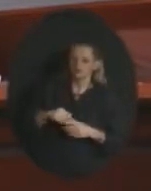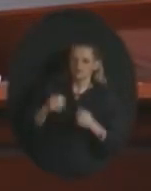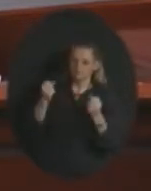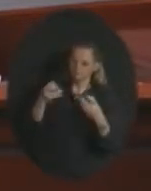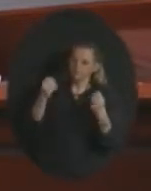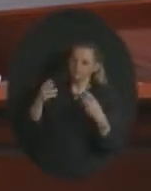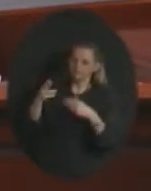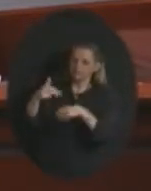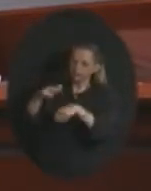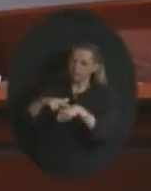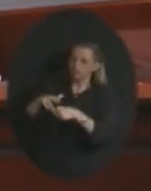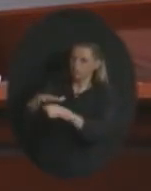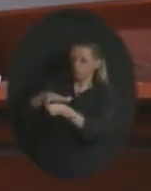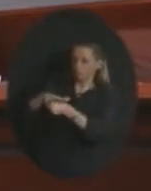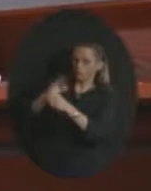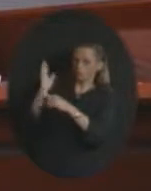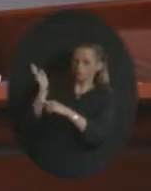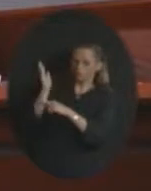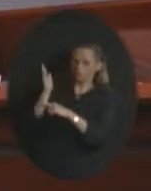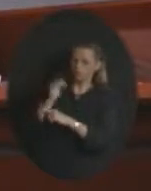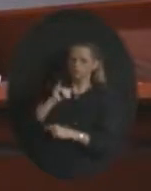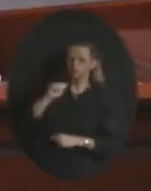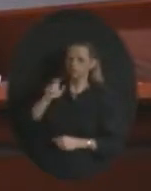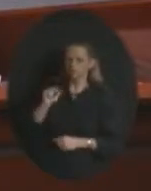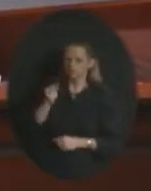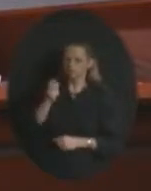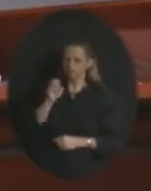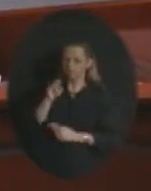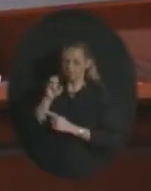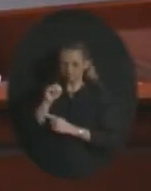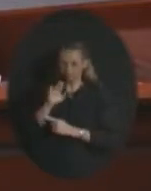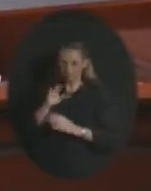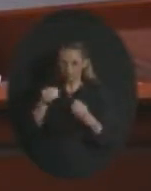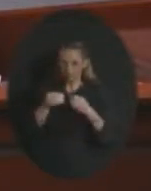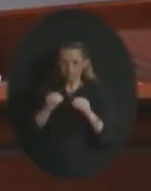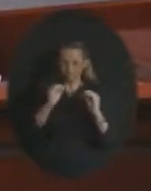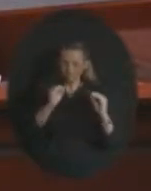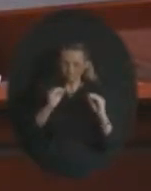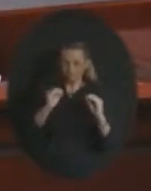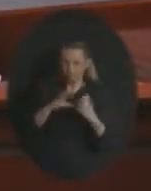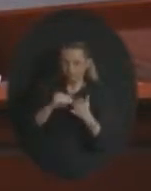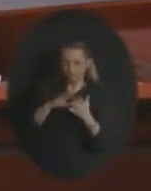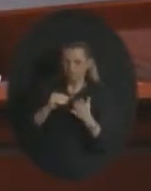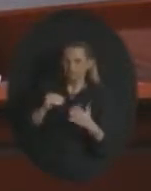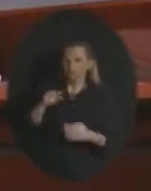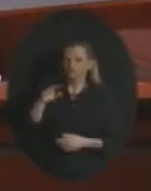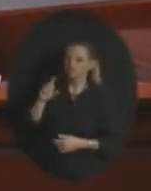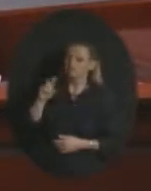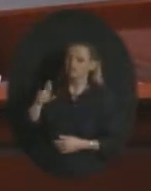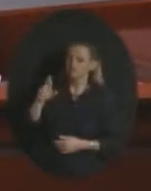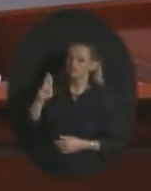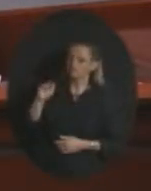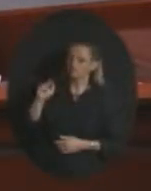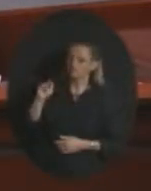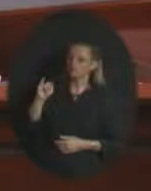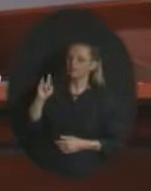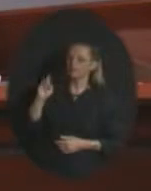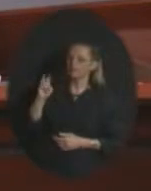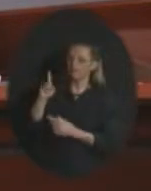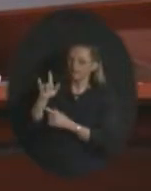special thanks to Jan Hine and her office, Teaching and Learning, Dr. Banikowski, Luann Hermrick, and countless others that really put